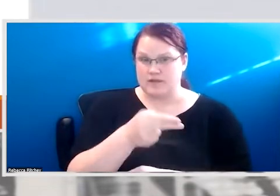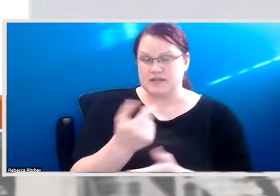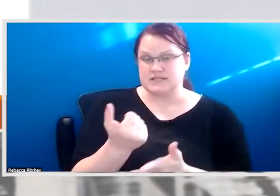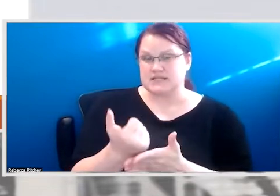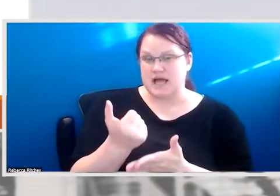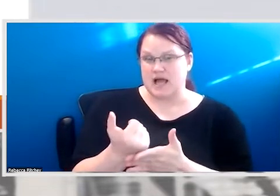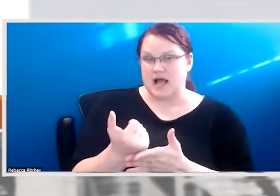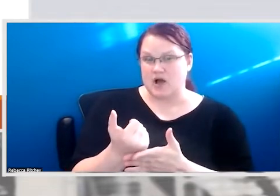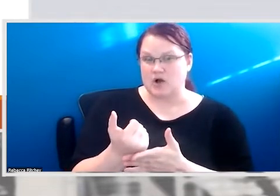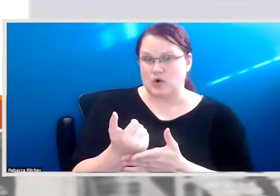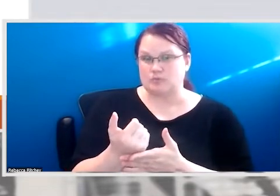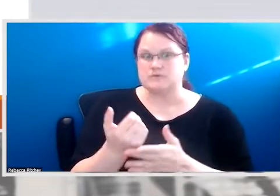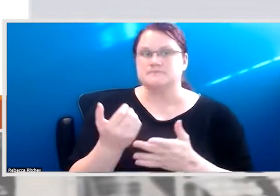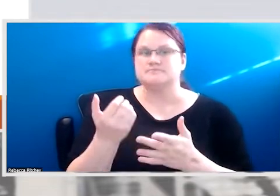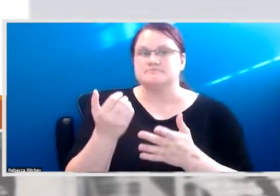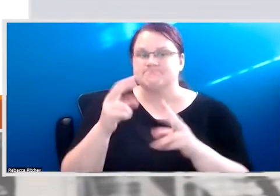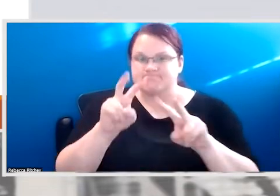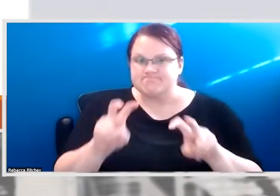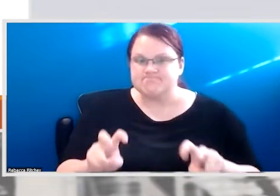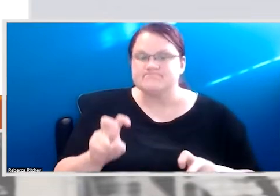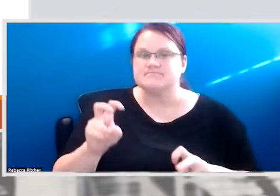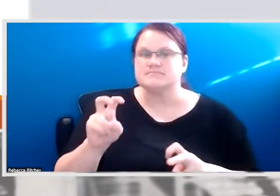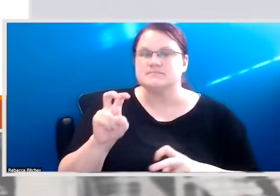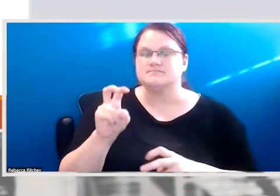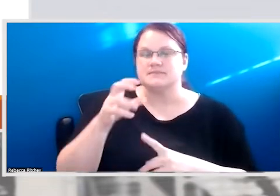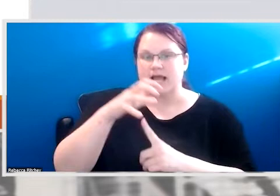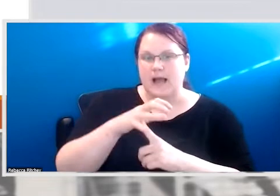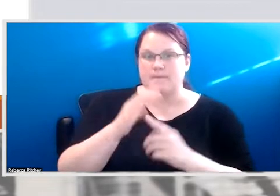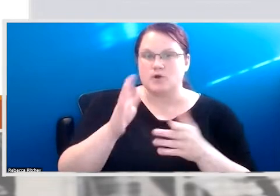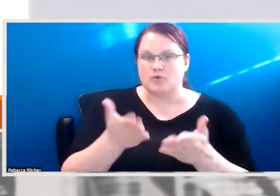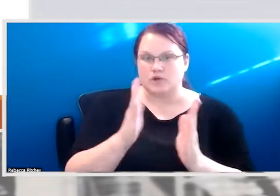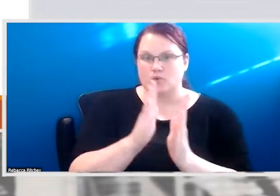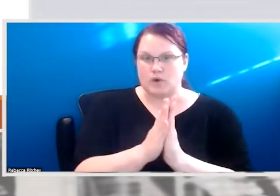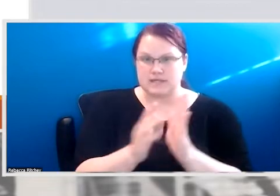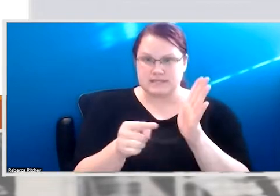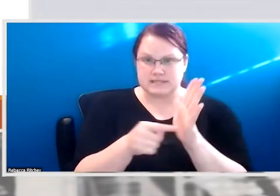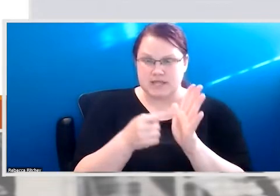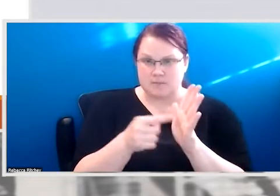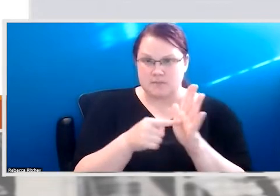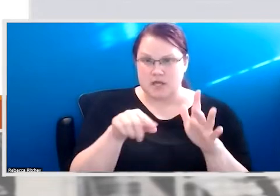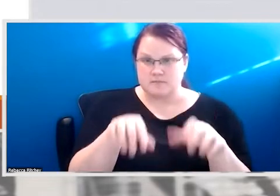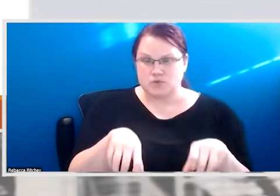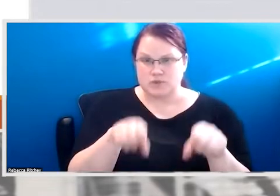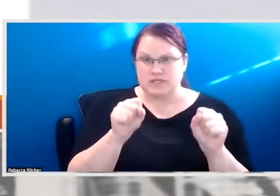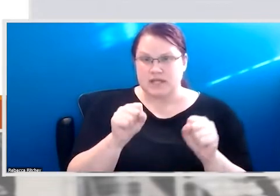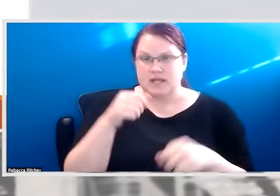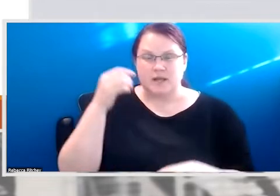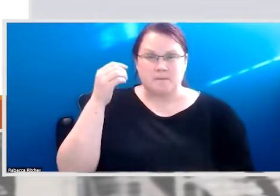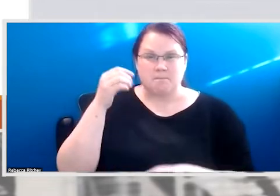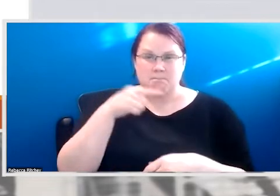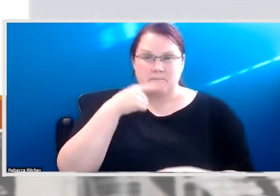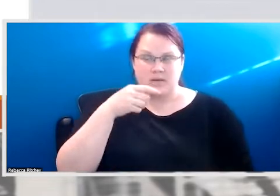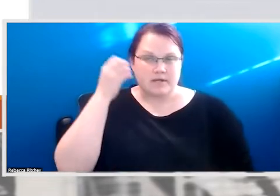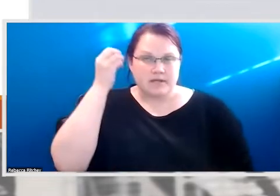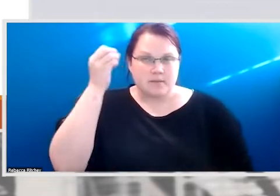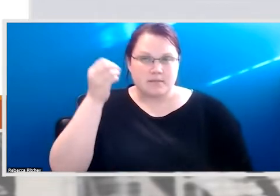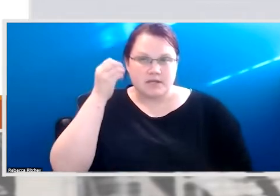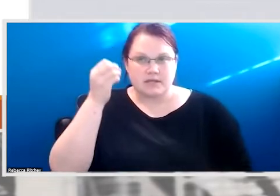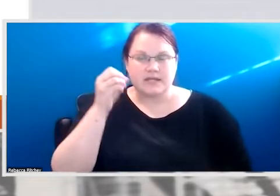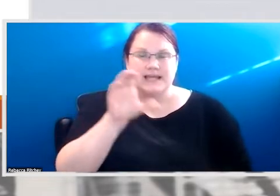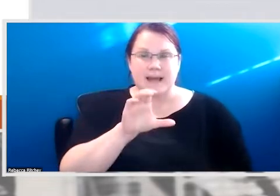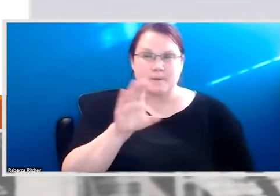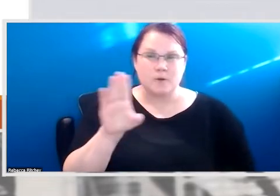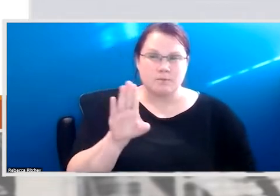out a capital request. And then sometimes we even get we take public input via community process such as this capital budget